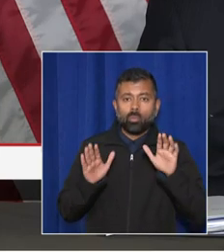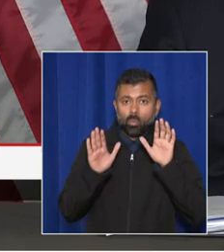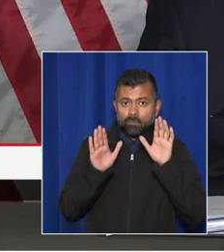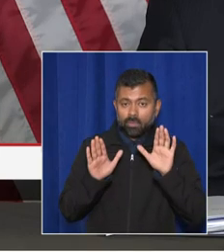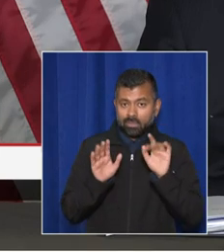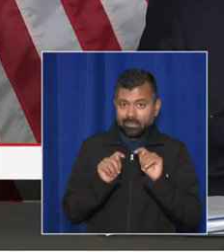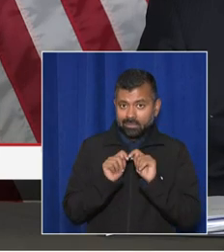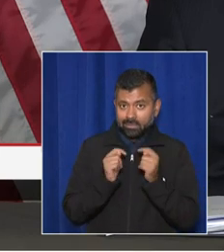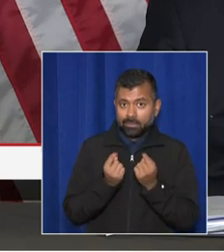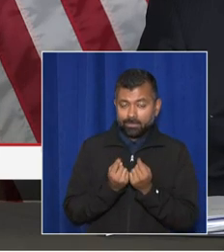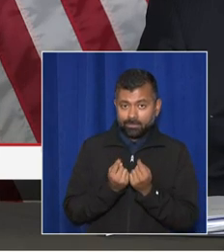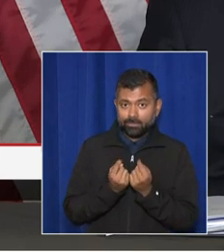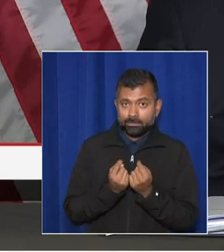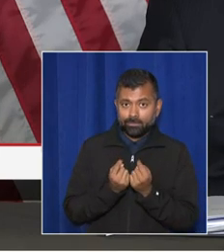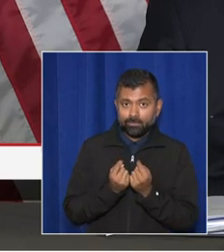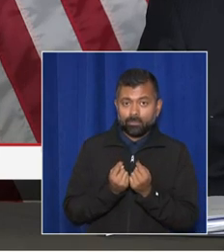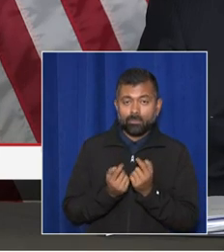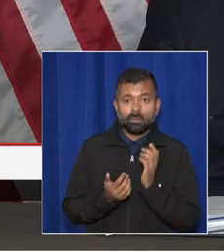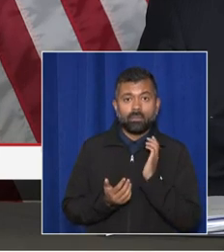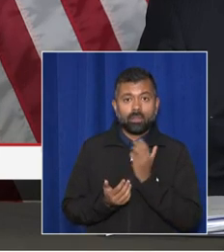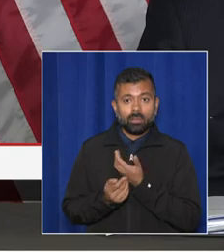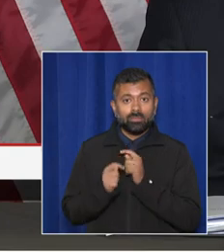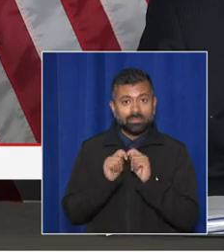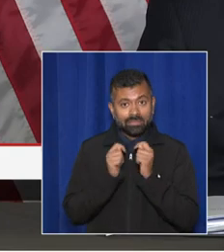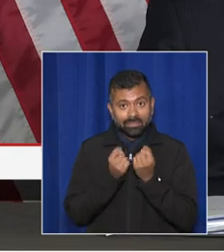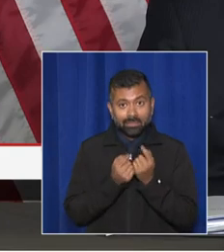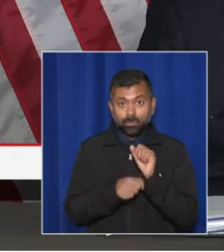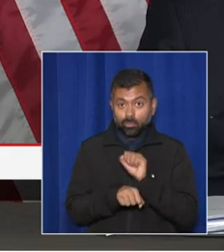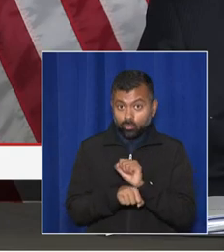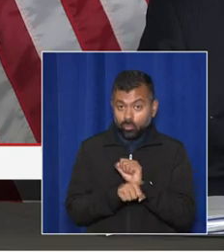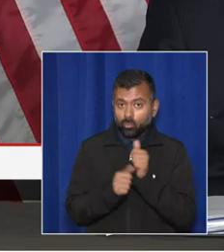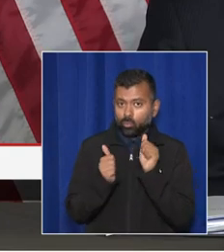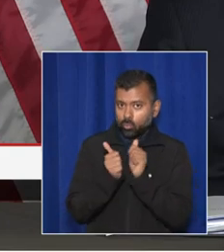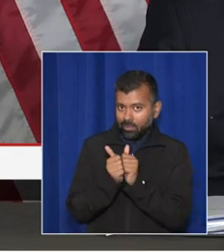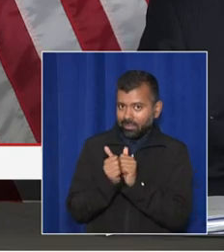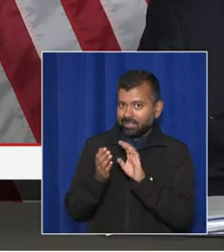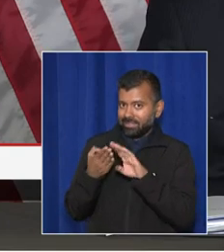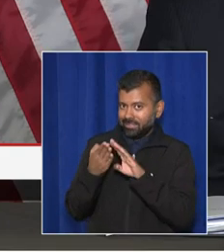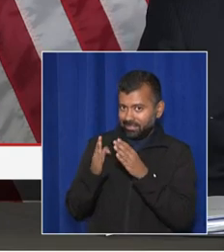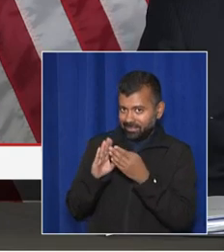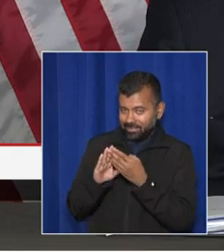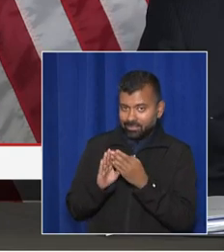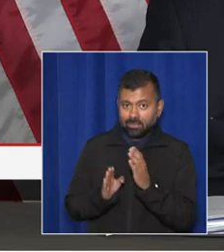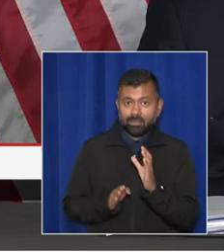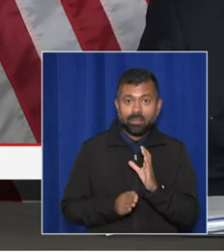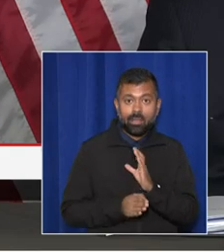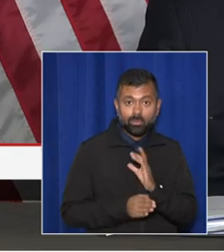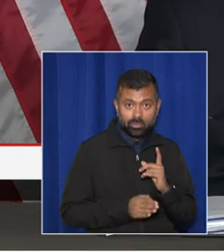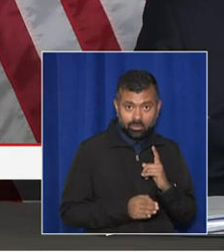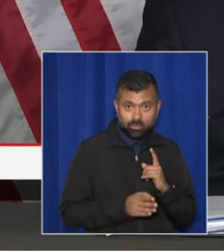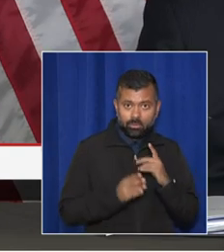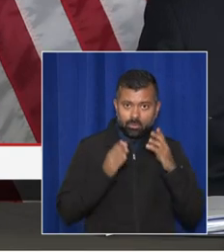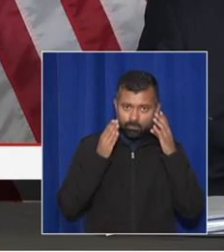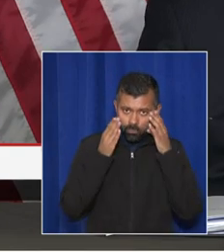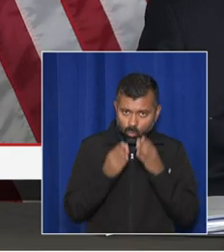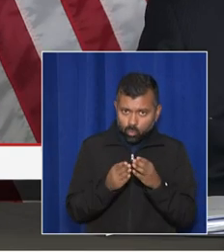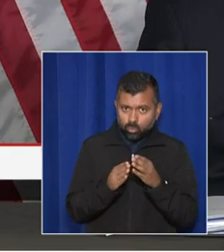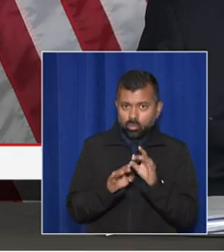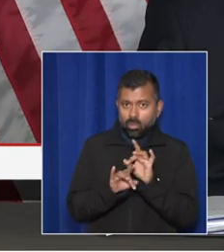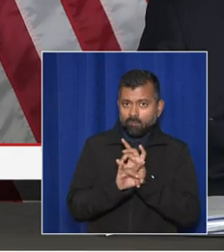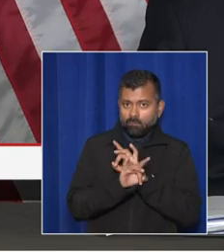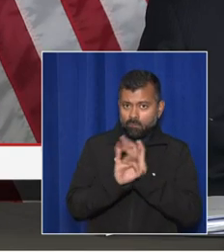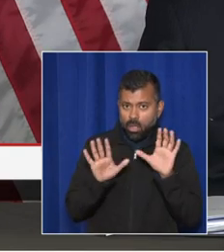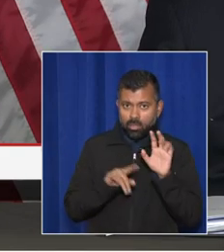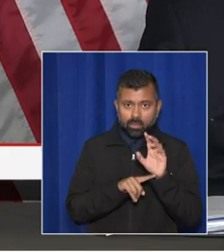has worked hand in hand with the community, with the council to drive down violent crime. And I want to emphasize this point because I